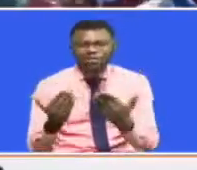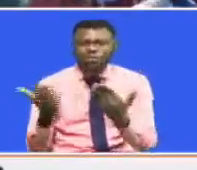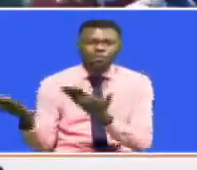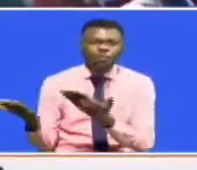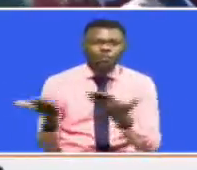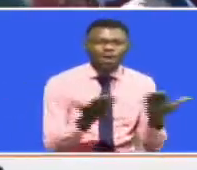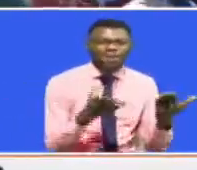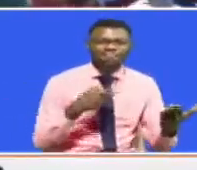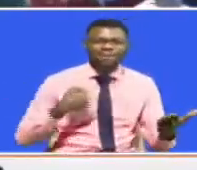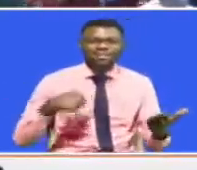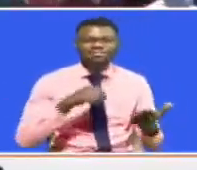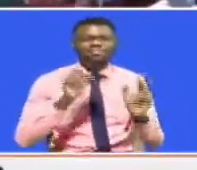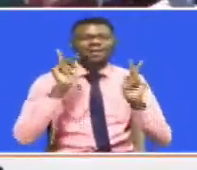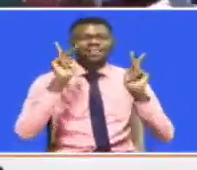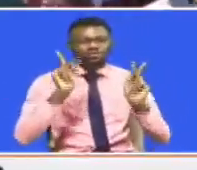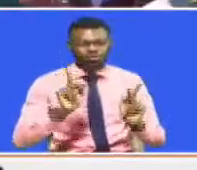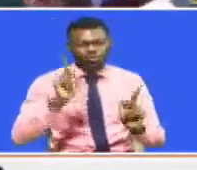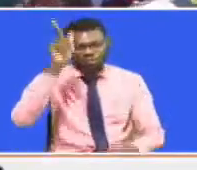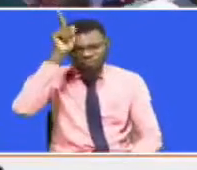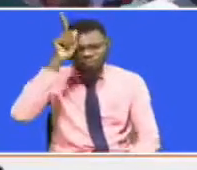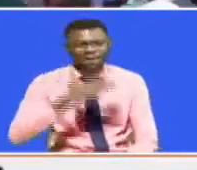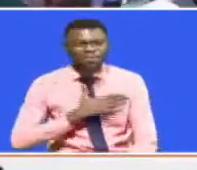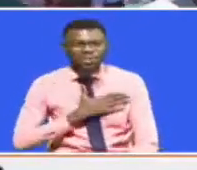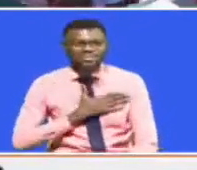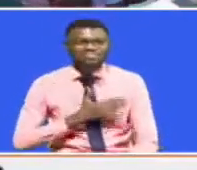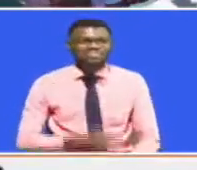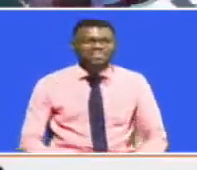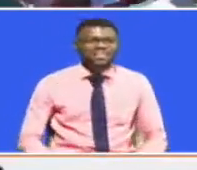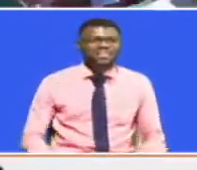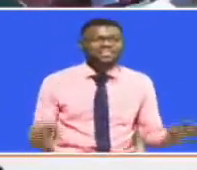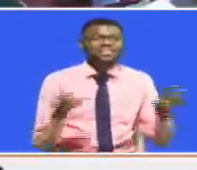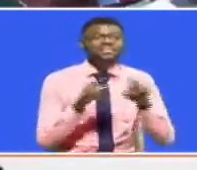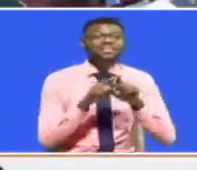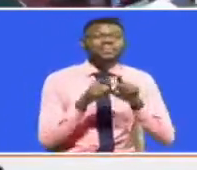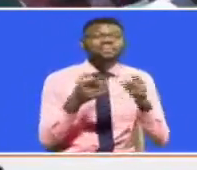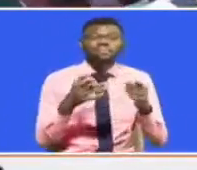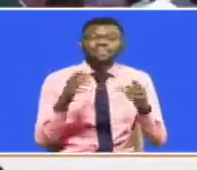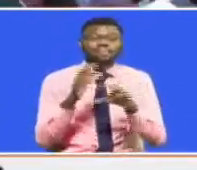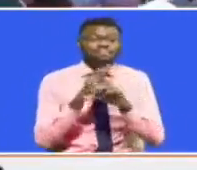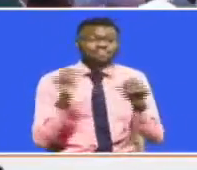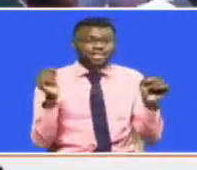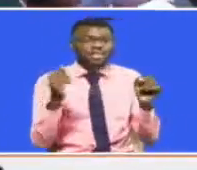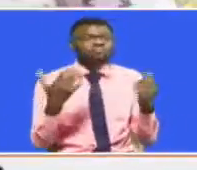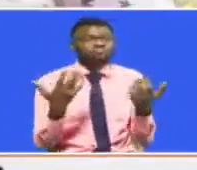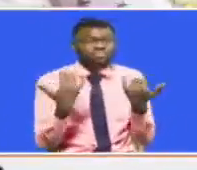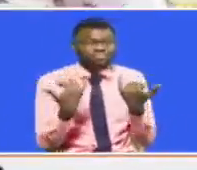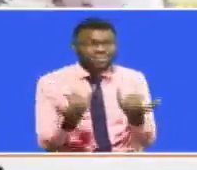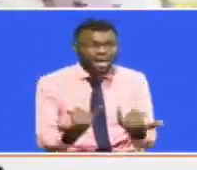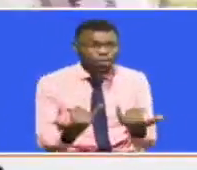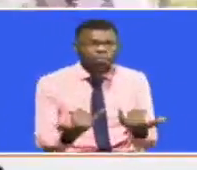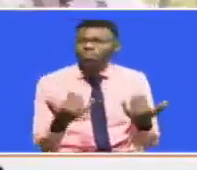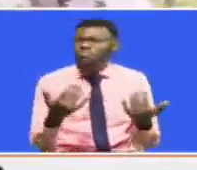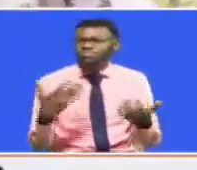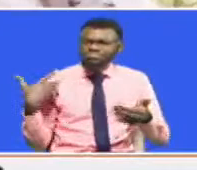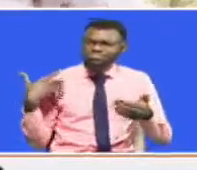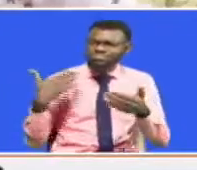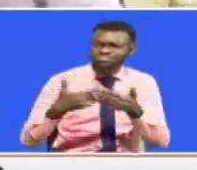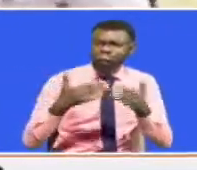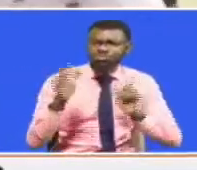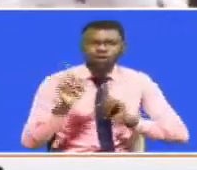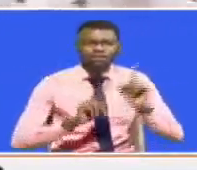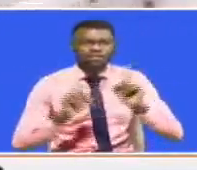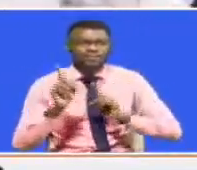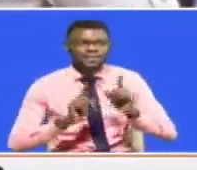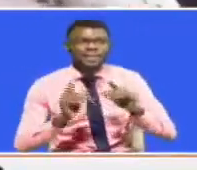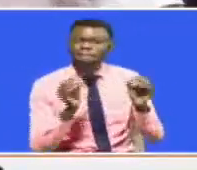hapa Kisumu Dala. However, the Nyanza trip is just a piece of a puzzle of the president's recent tours of duty that have seen him devolve